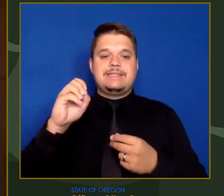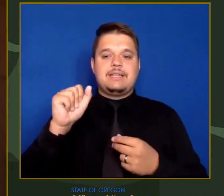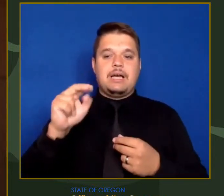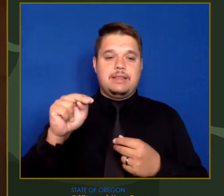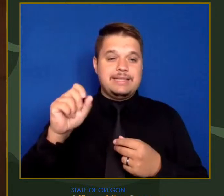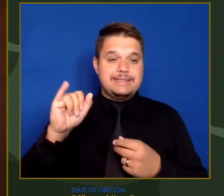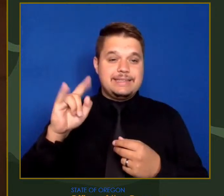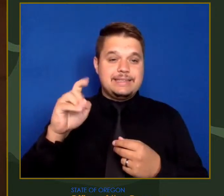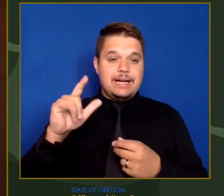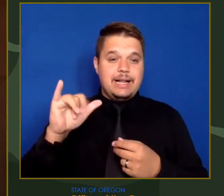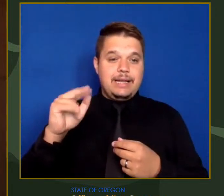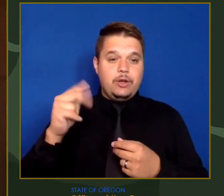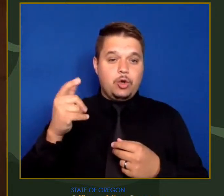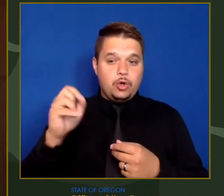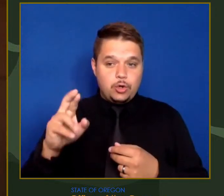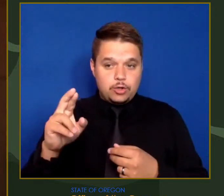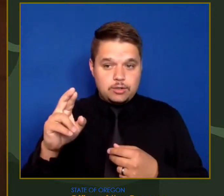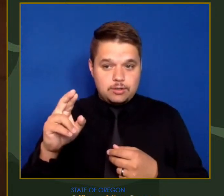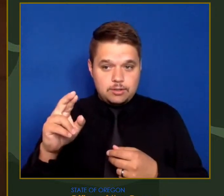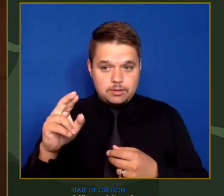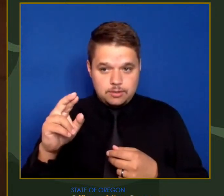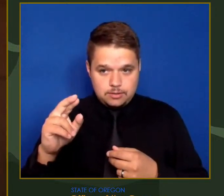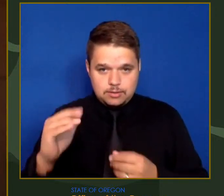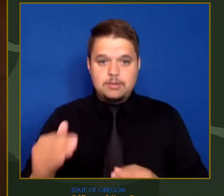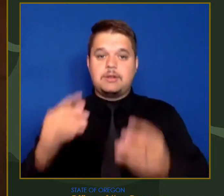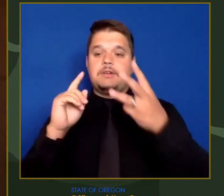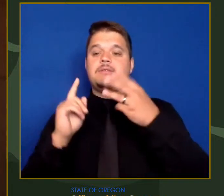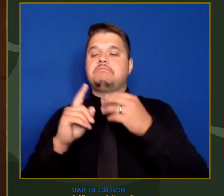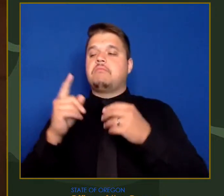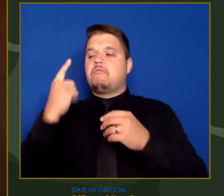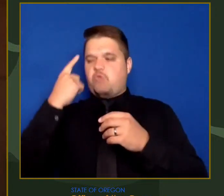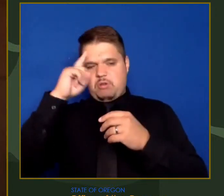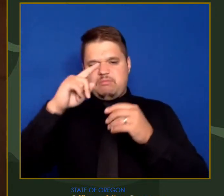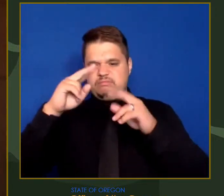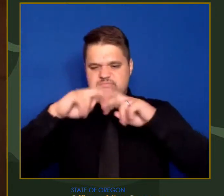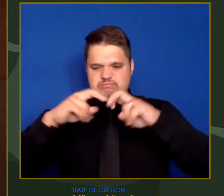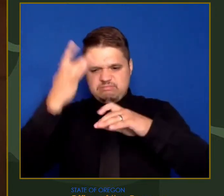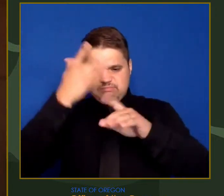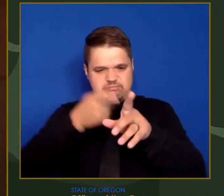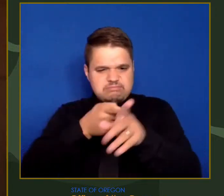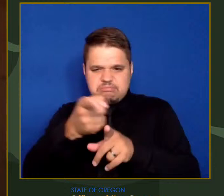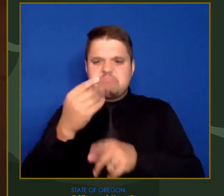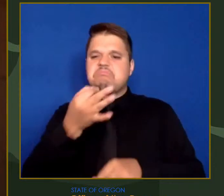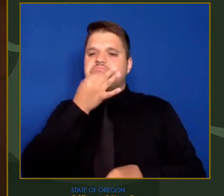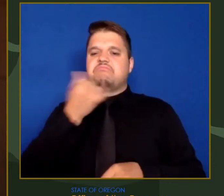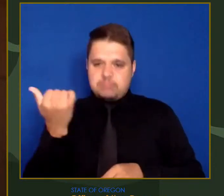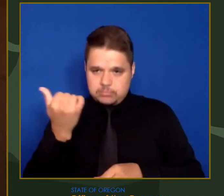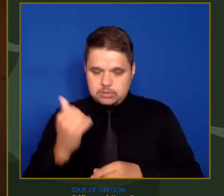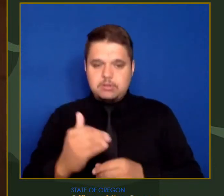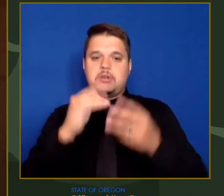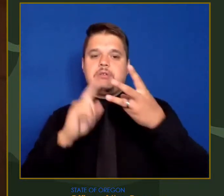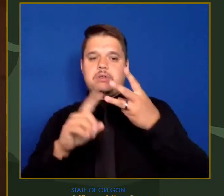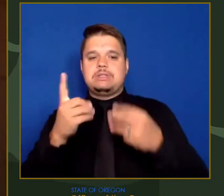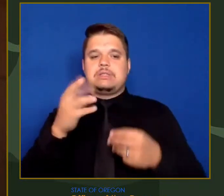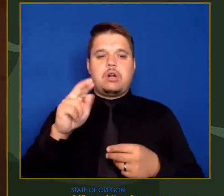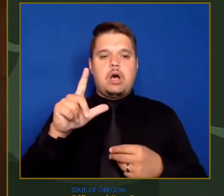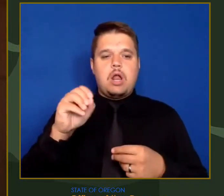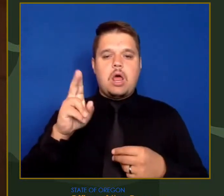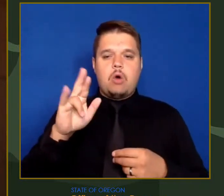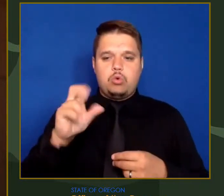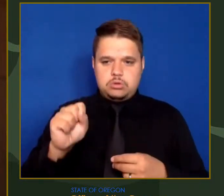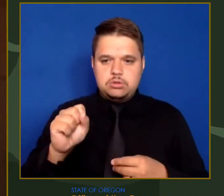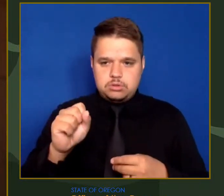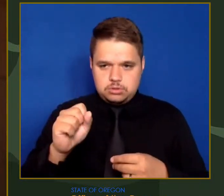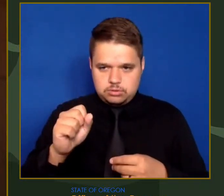a pulmonary critical care physician with Summit Health and staff physician with the ICU at St. Charles Hospital